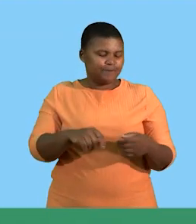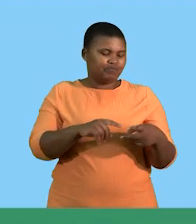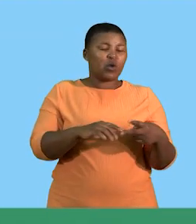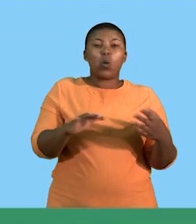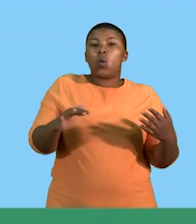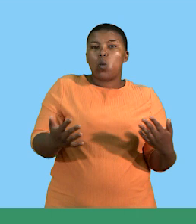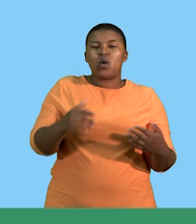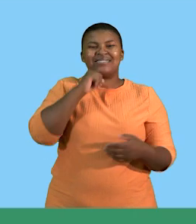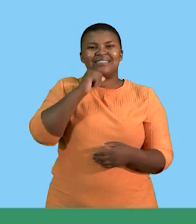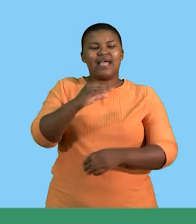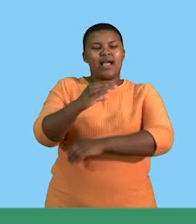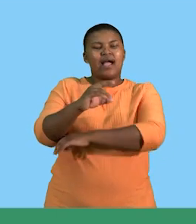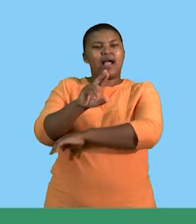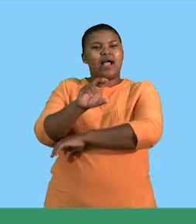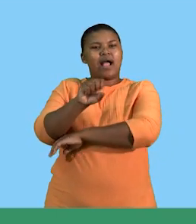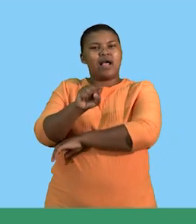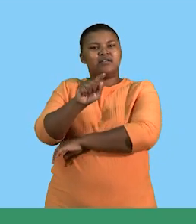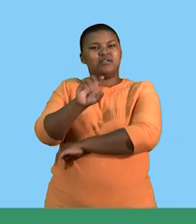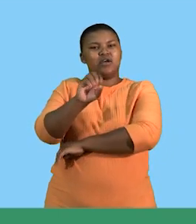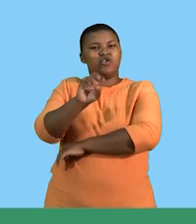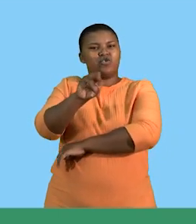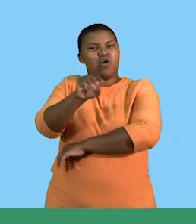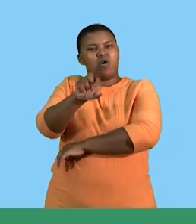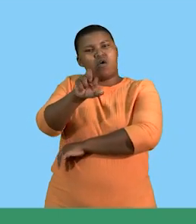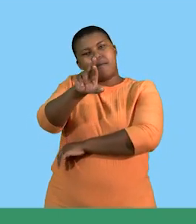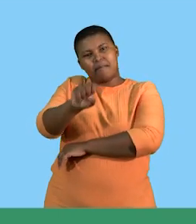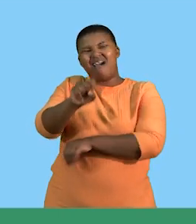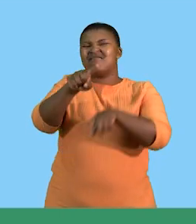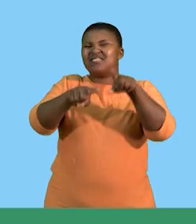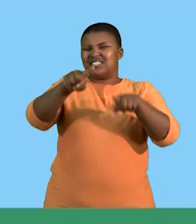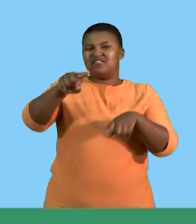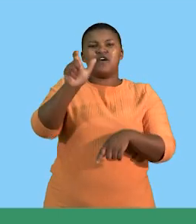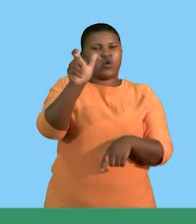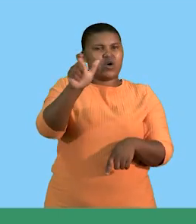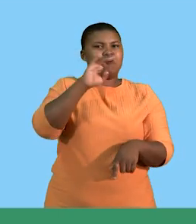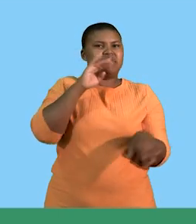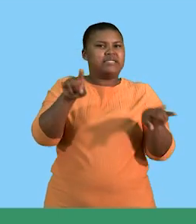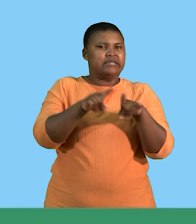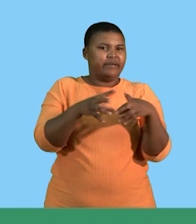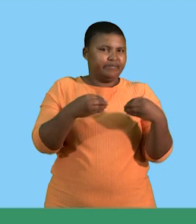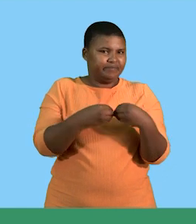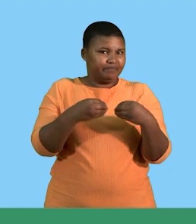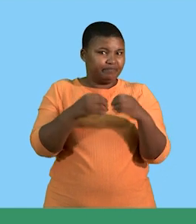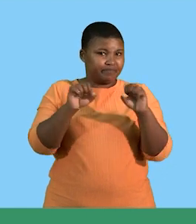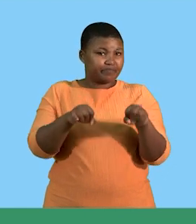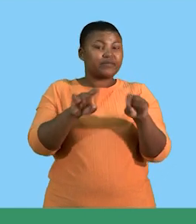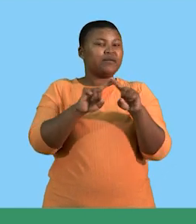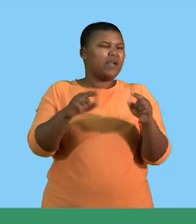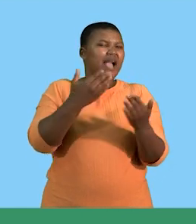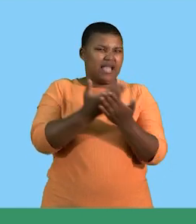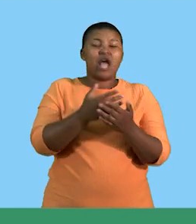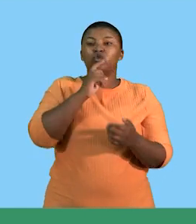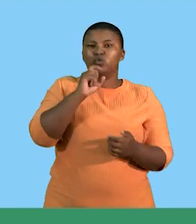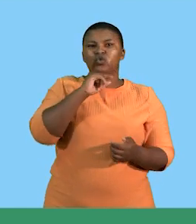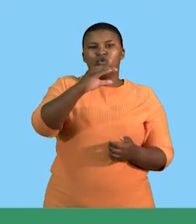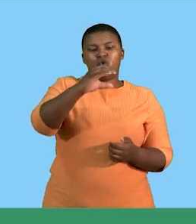or they talk about the customers. All right. So we are going to use the term